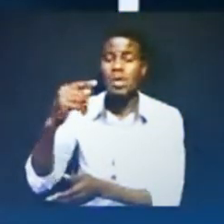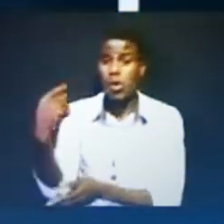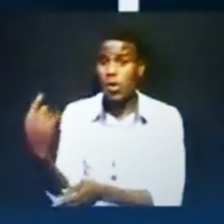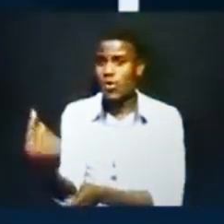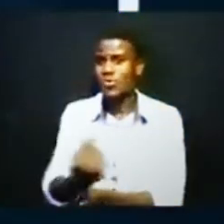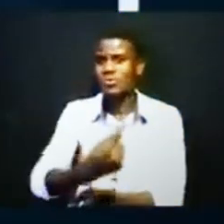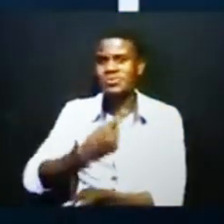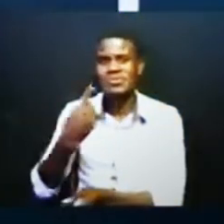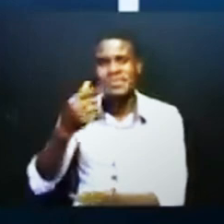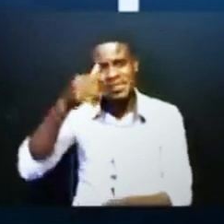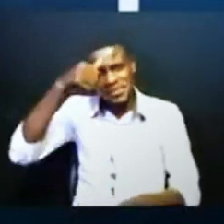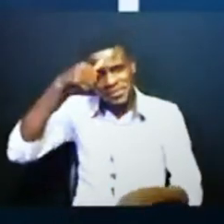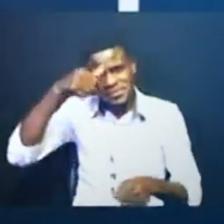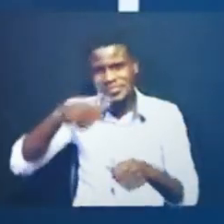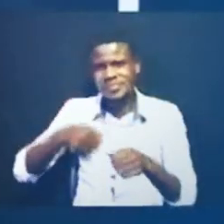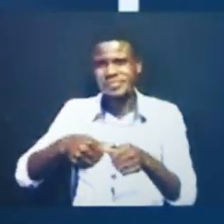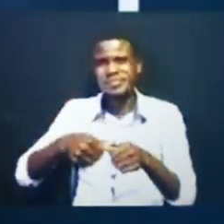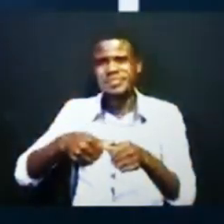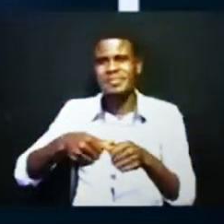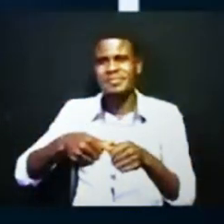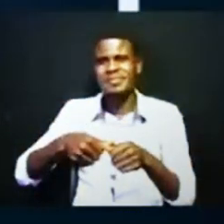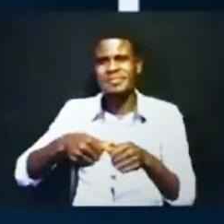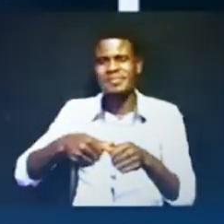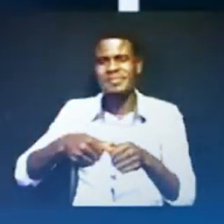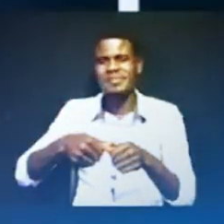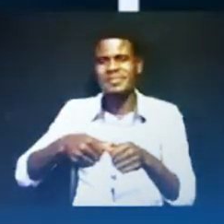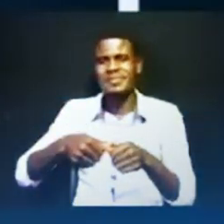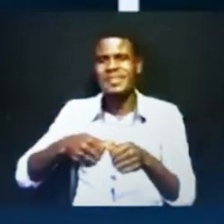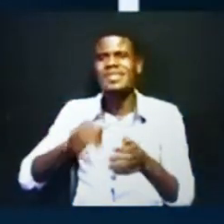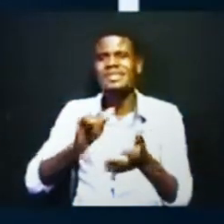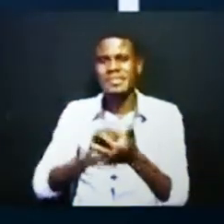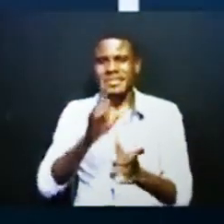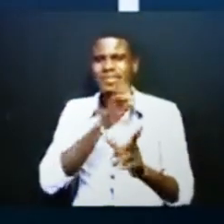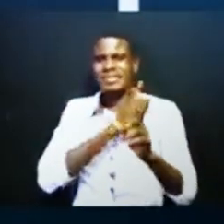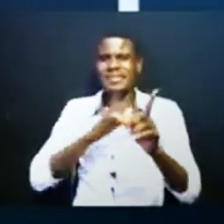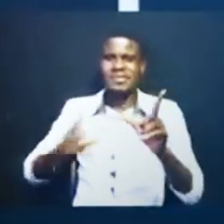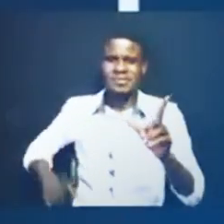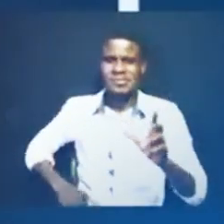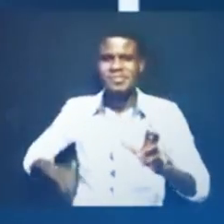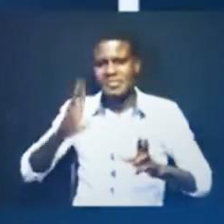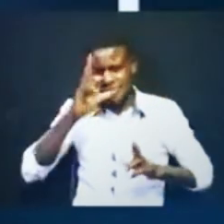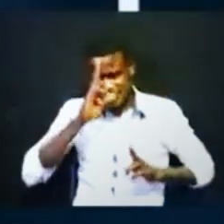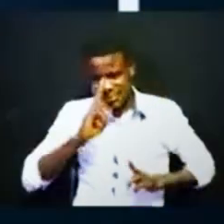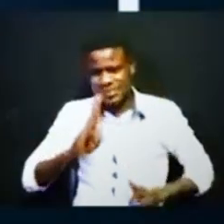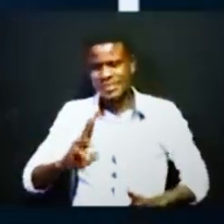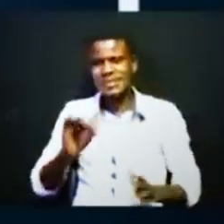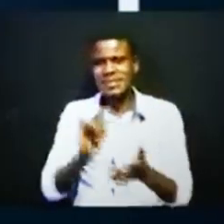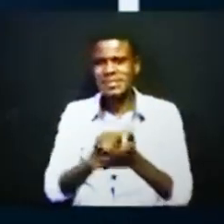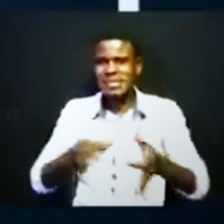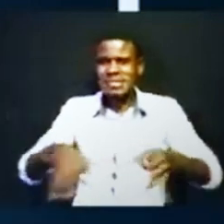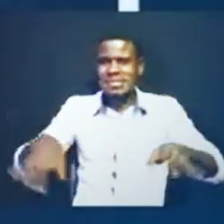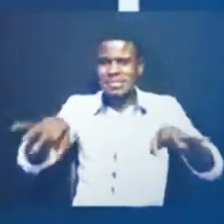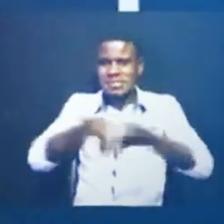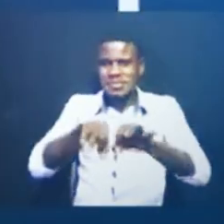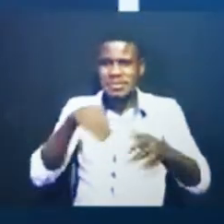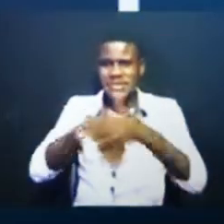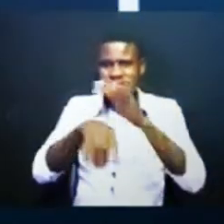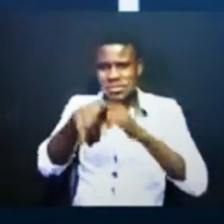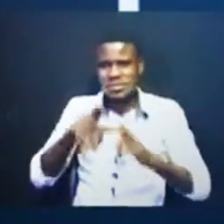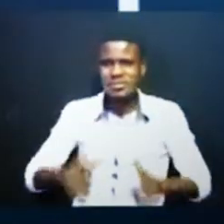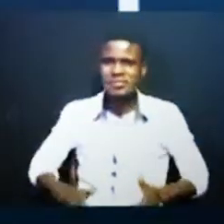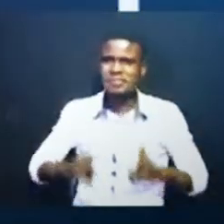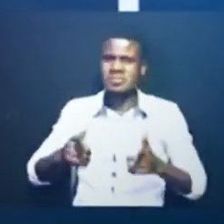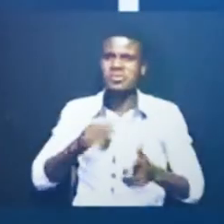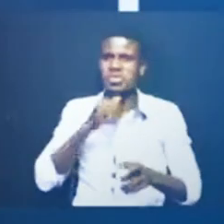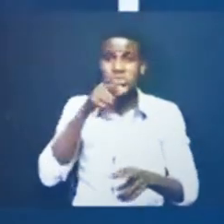Always remember. Pribie mu kaiwei. That it is the Lord's honor that is at stake in your life, not your honor. So